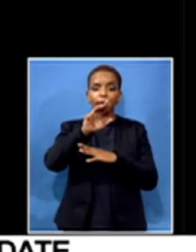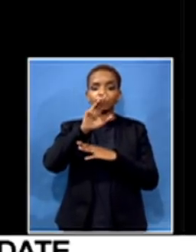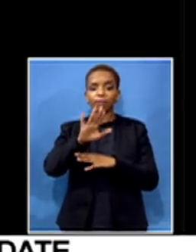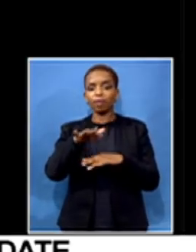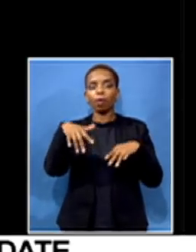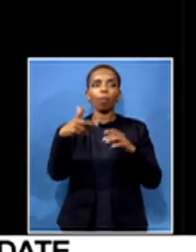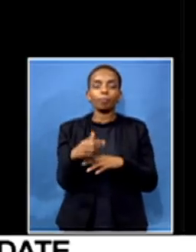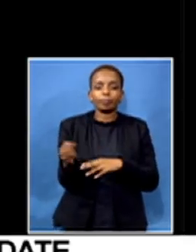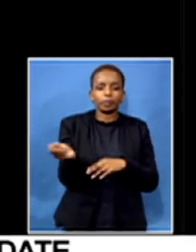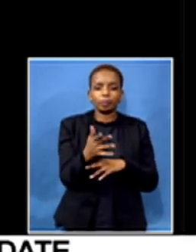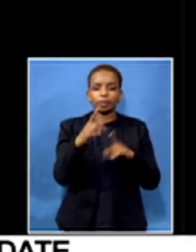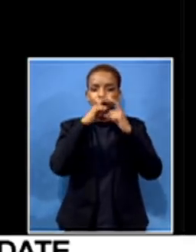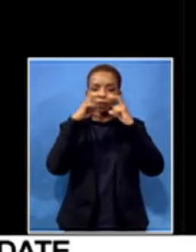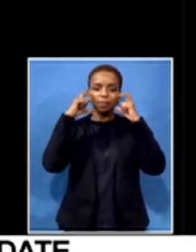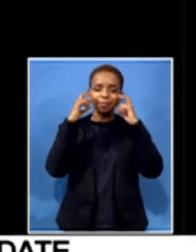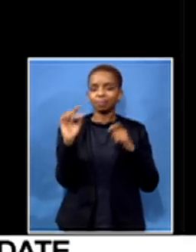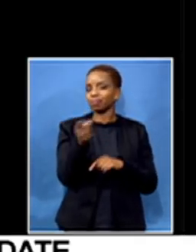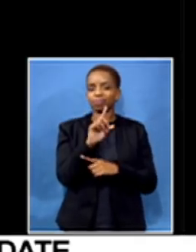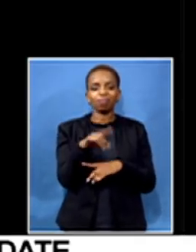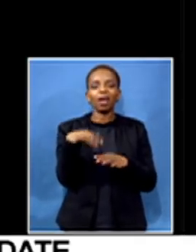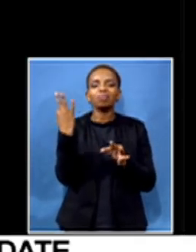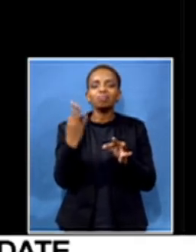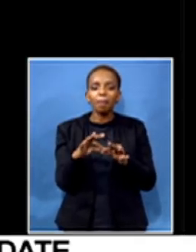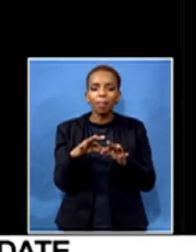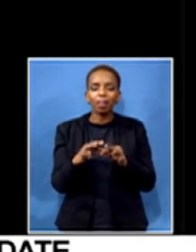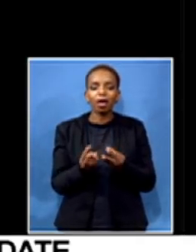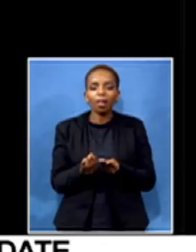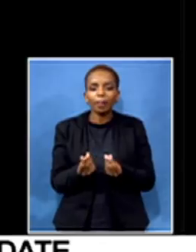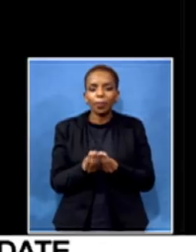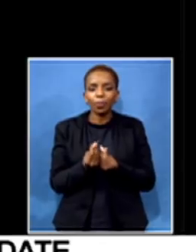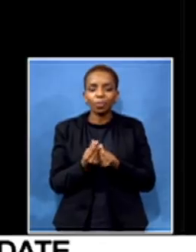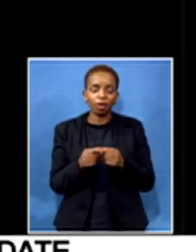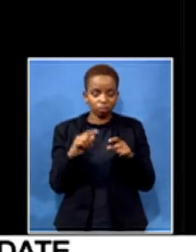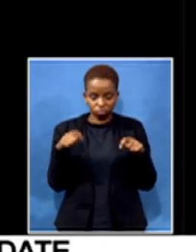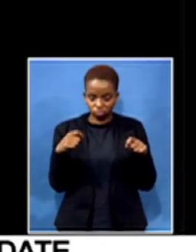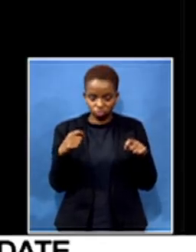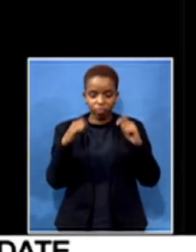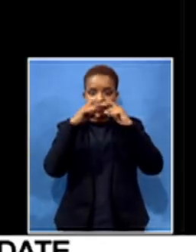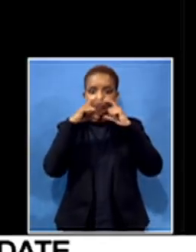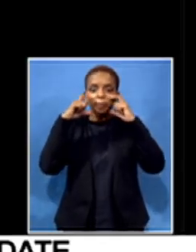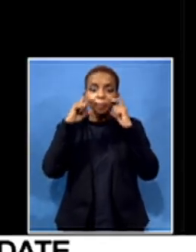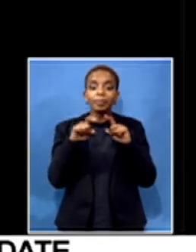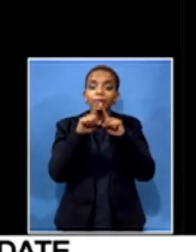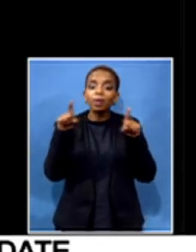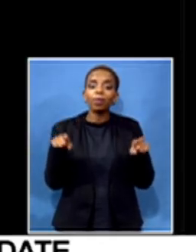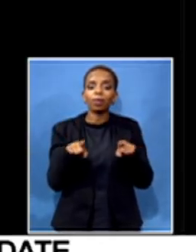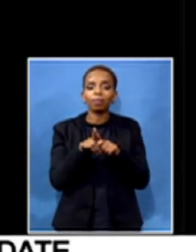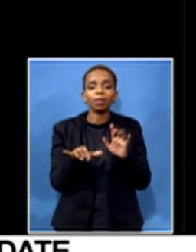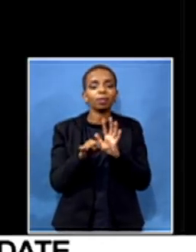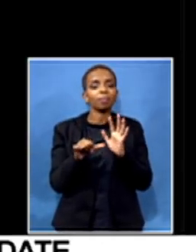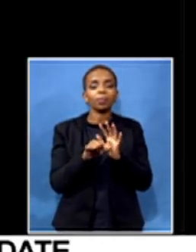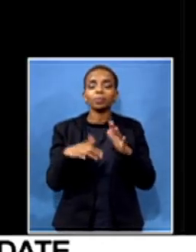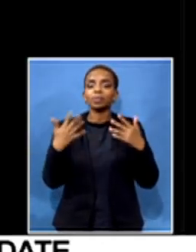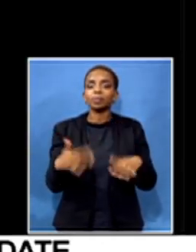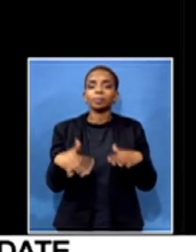masks. They just need simple cloth masks, which we all can use. And all of that's going to be important. But I must say that this